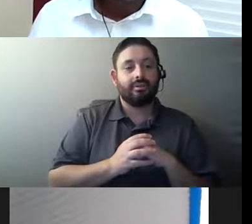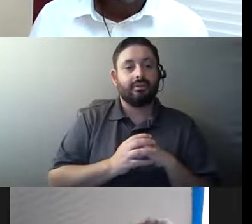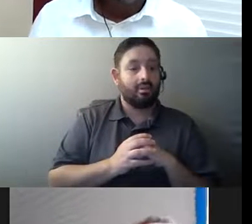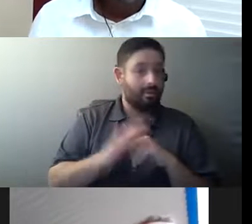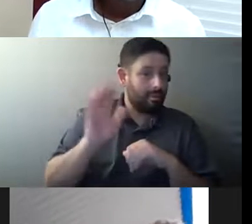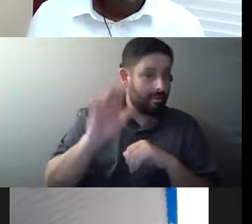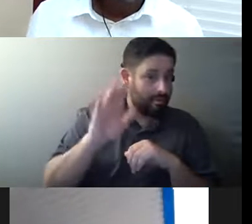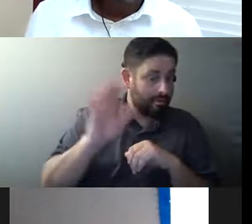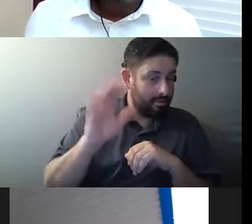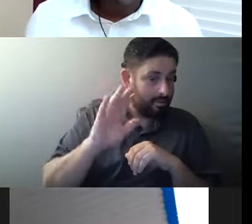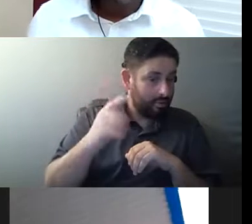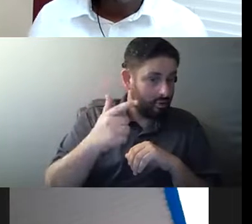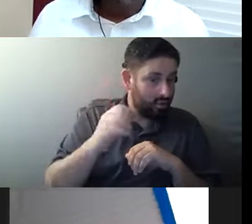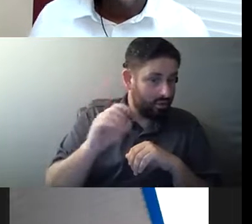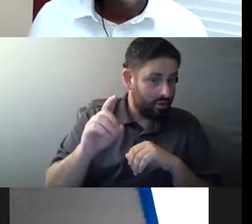Michael Good?